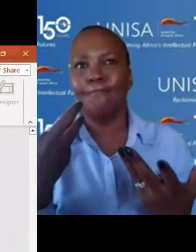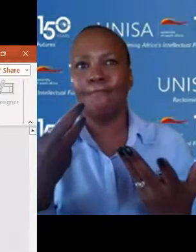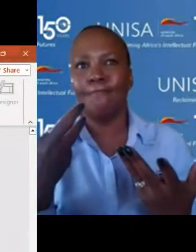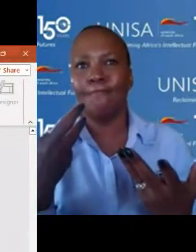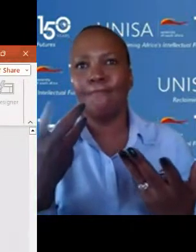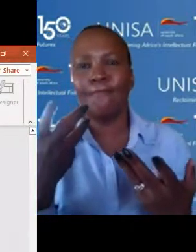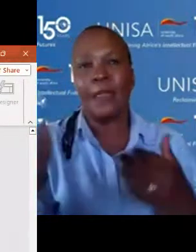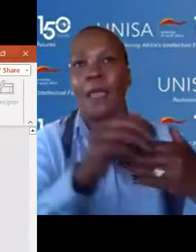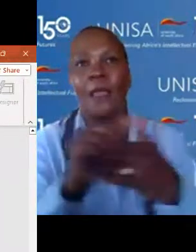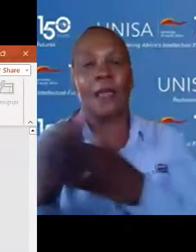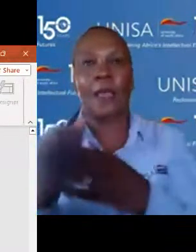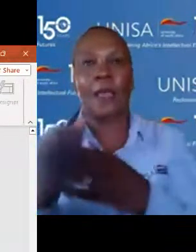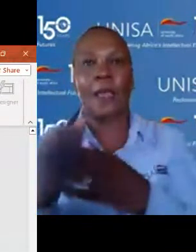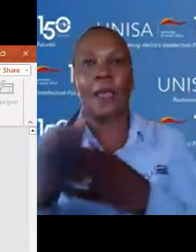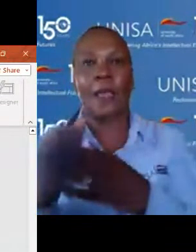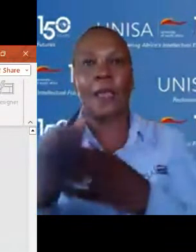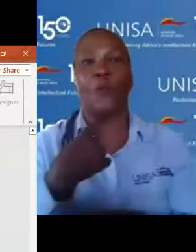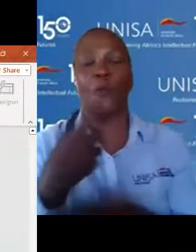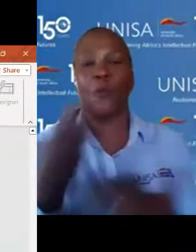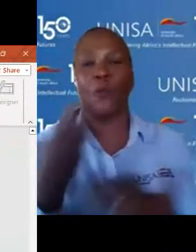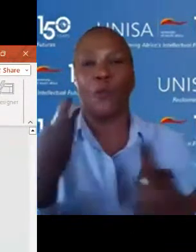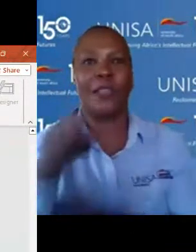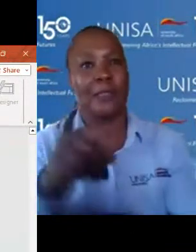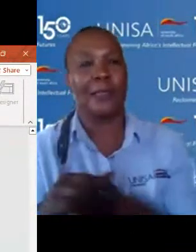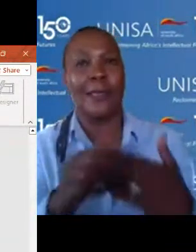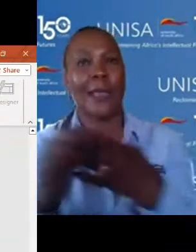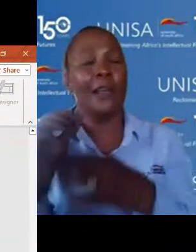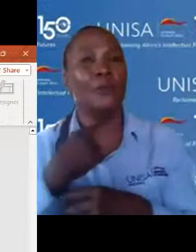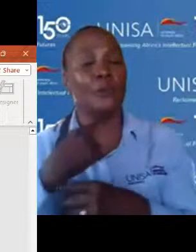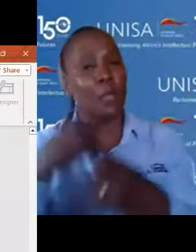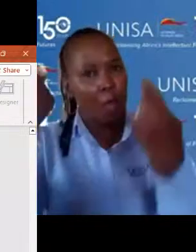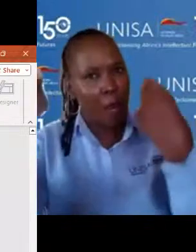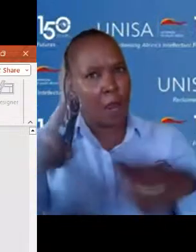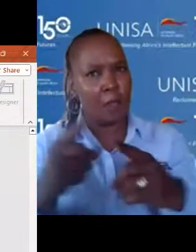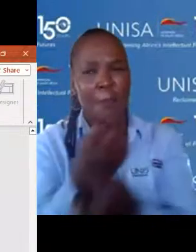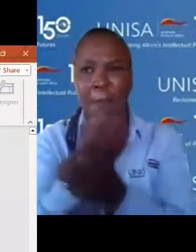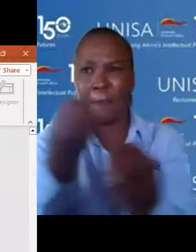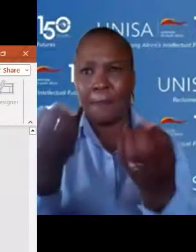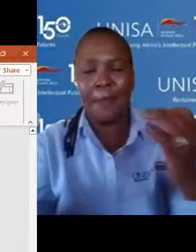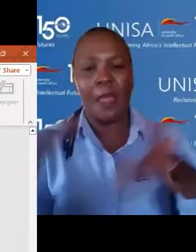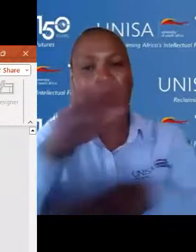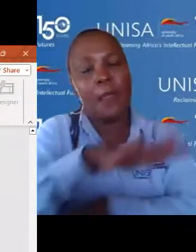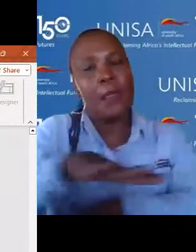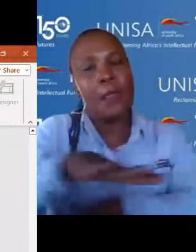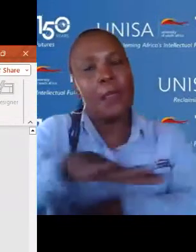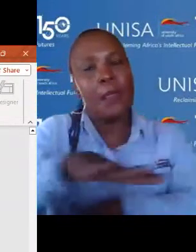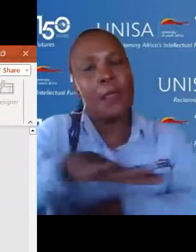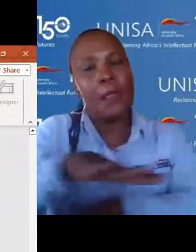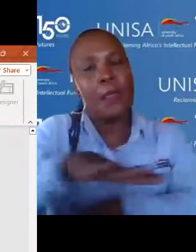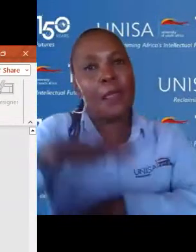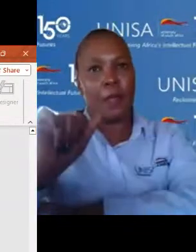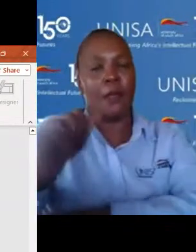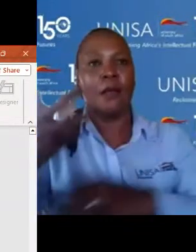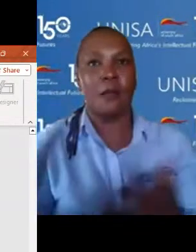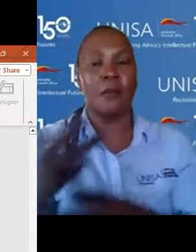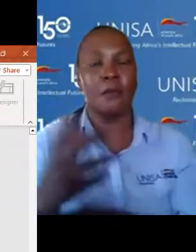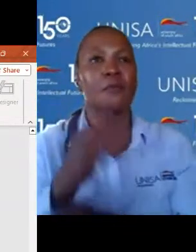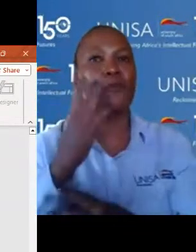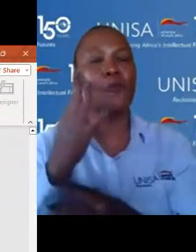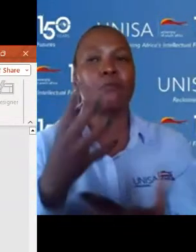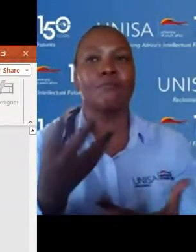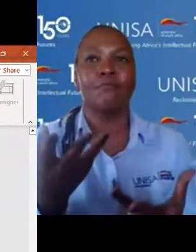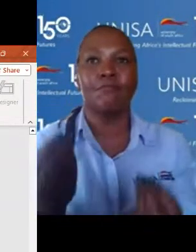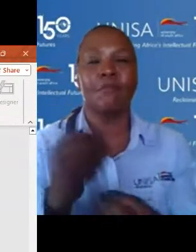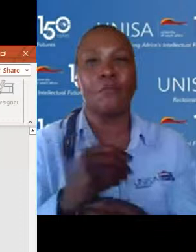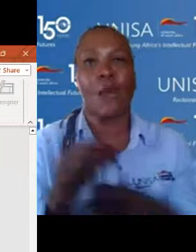called a guide dog. And guide dogs are allowed in so many places in South Africa. So when you have a guide dog, you